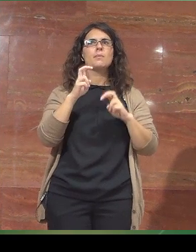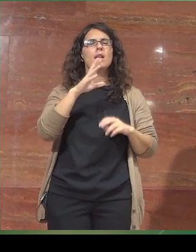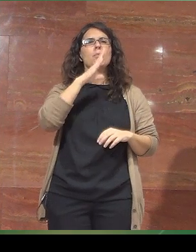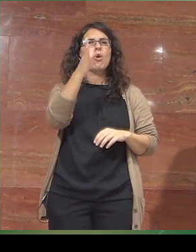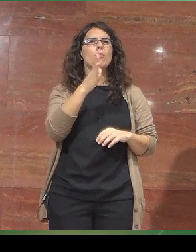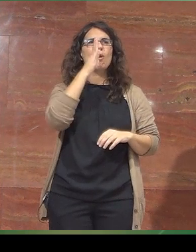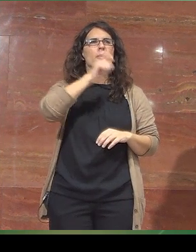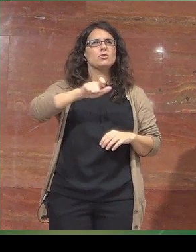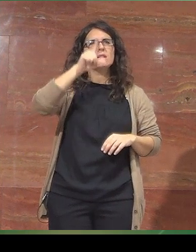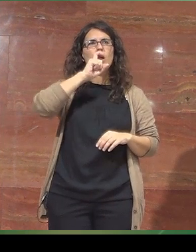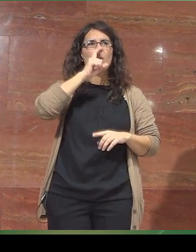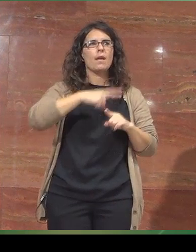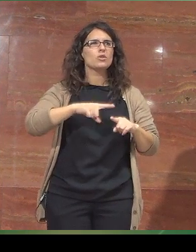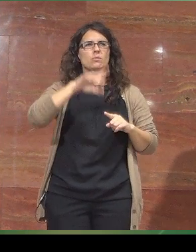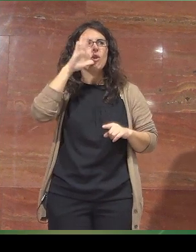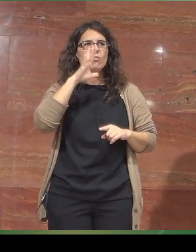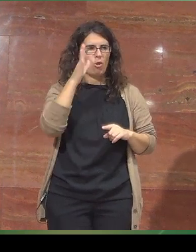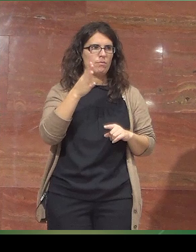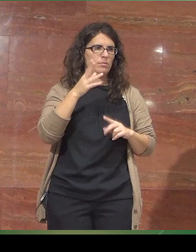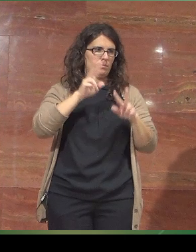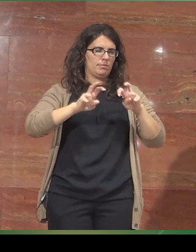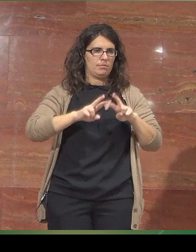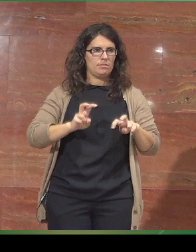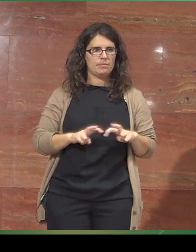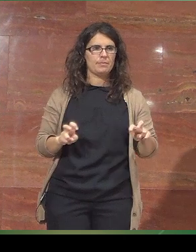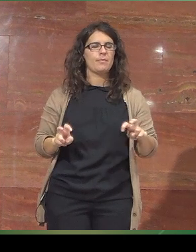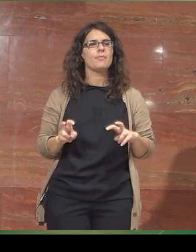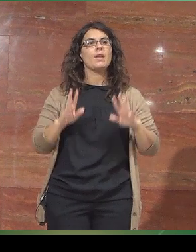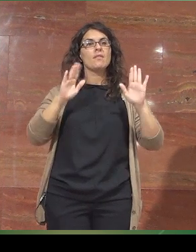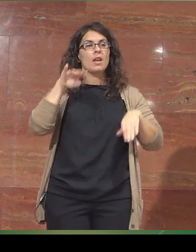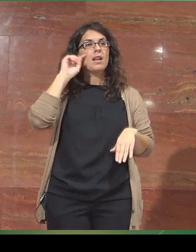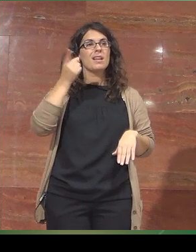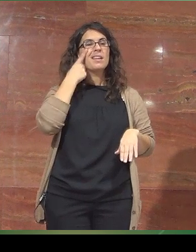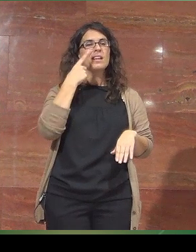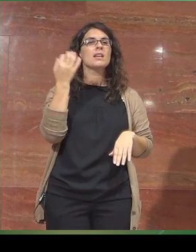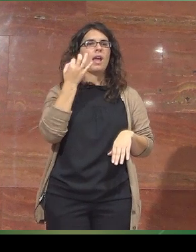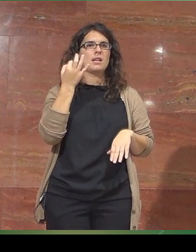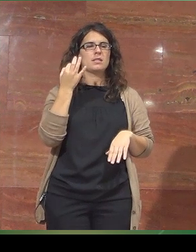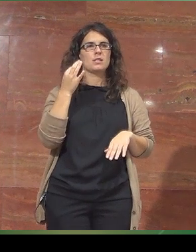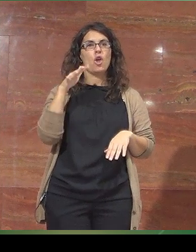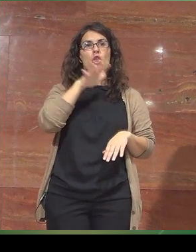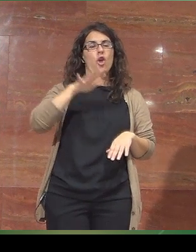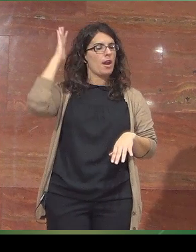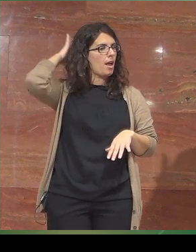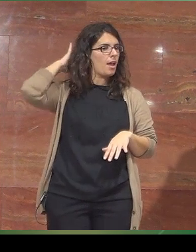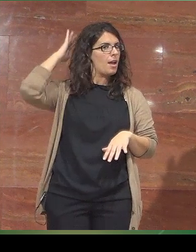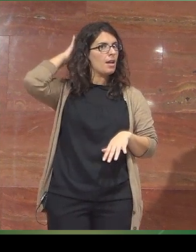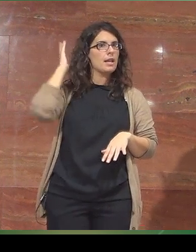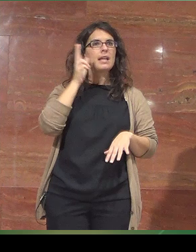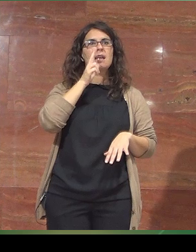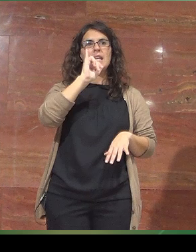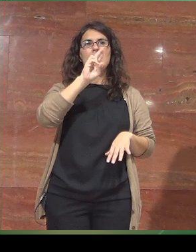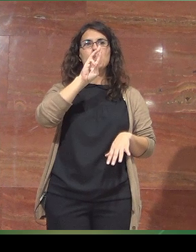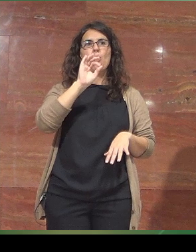And we learned that there's an area of the brain called the hippocampus, where place cells are